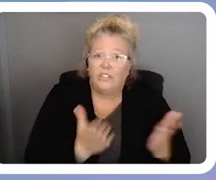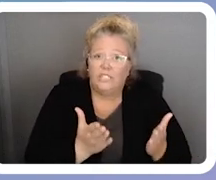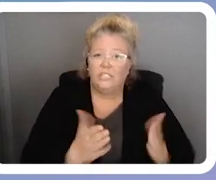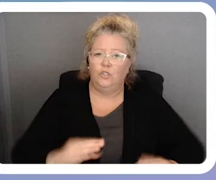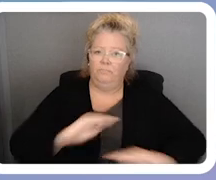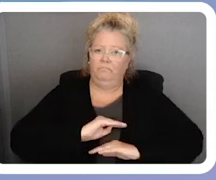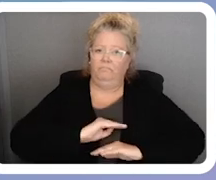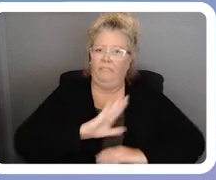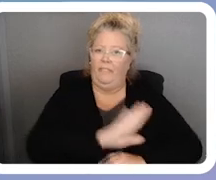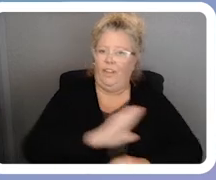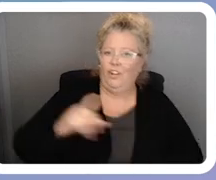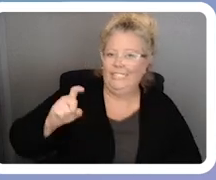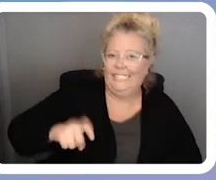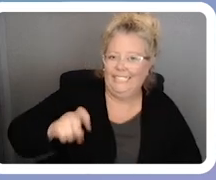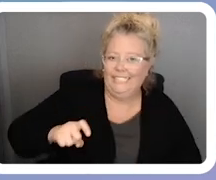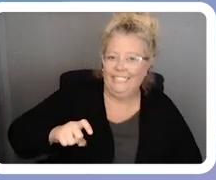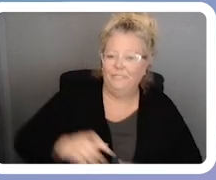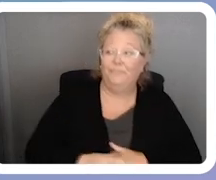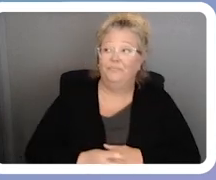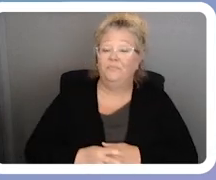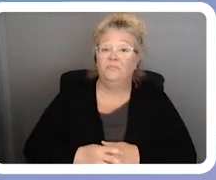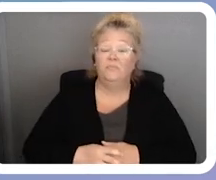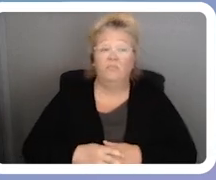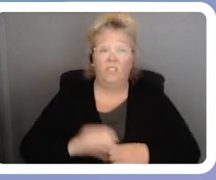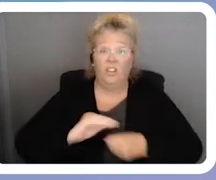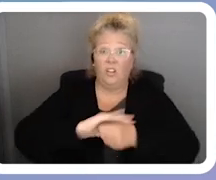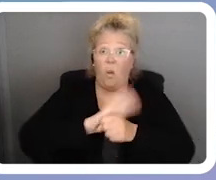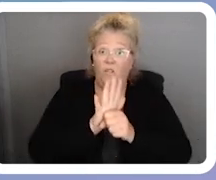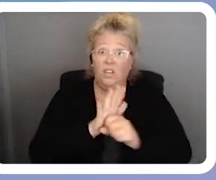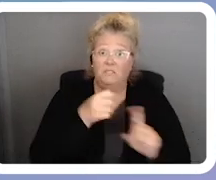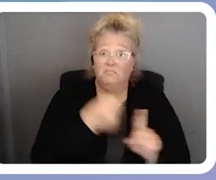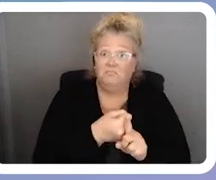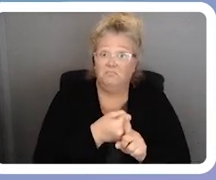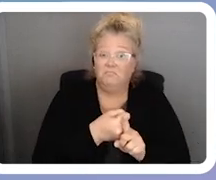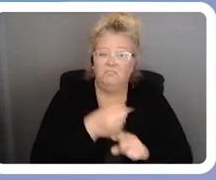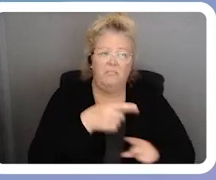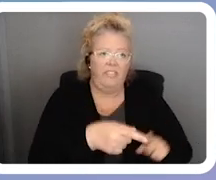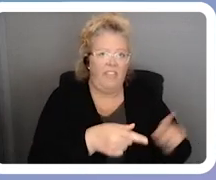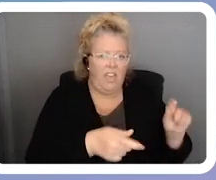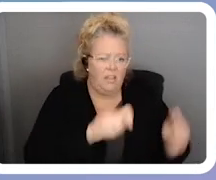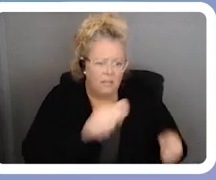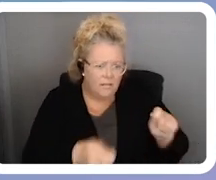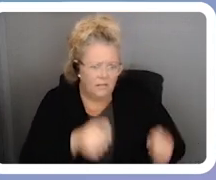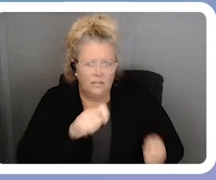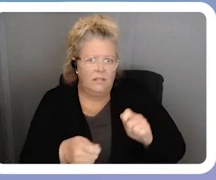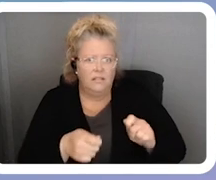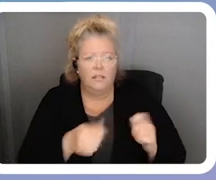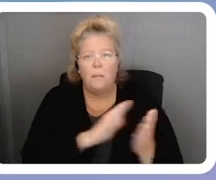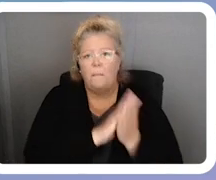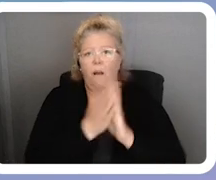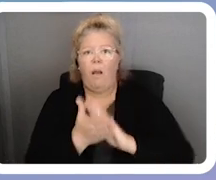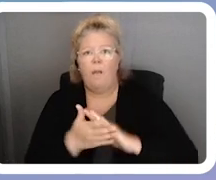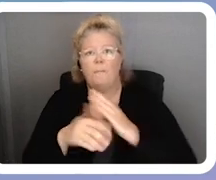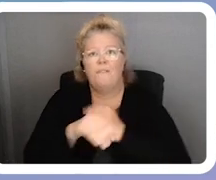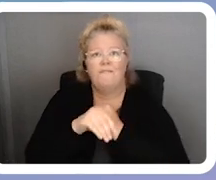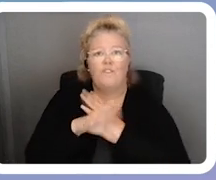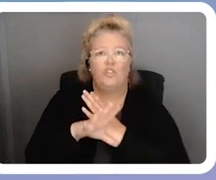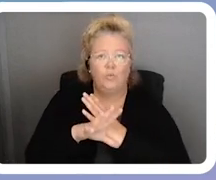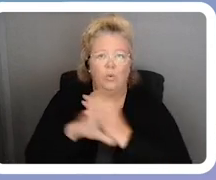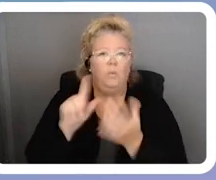of their buddies. Like most places during the pandemic, they adopted quickly and moved to a virtual program